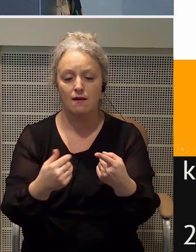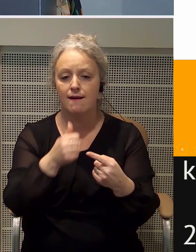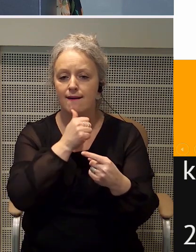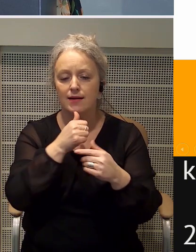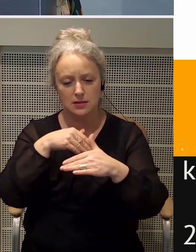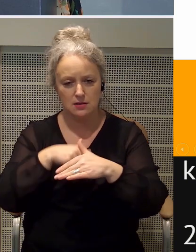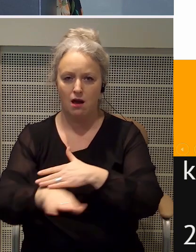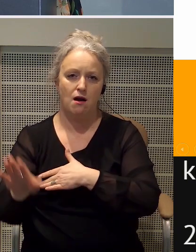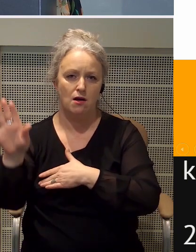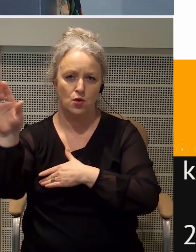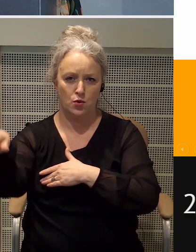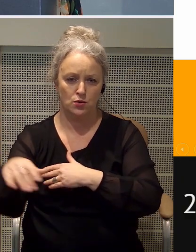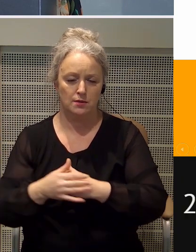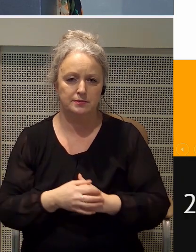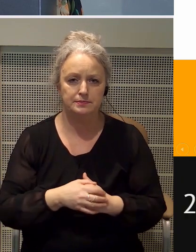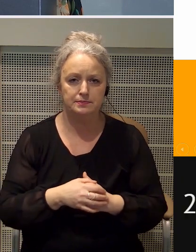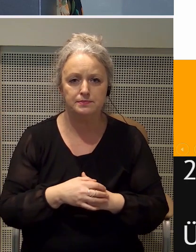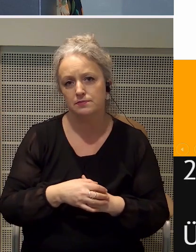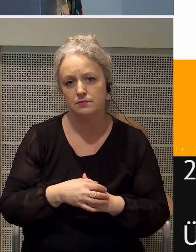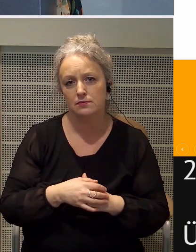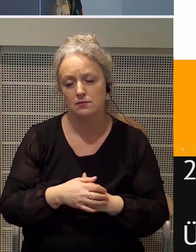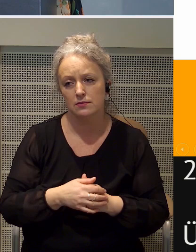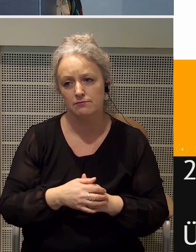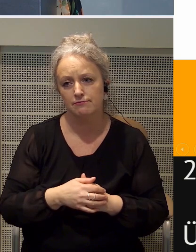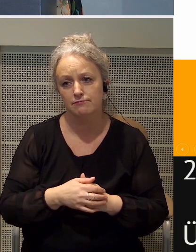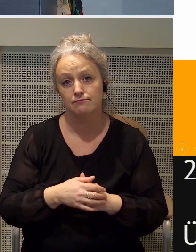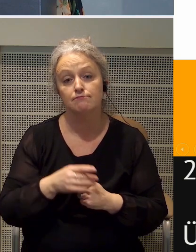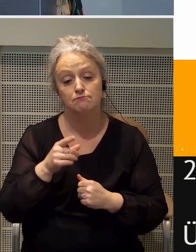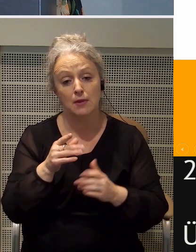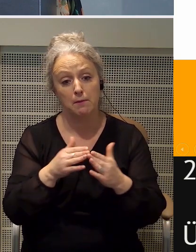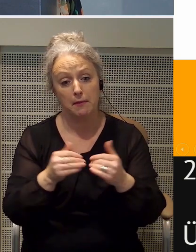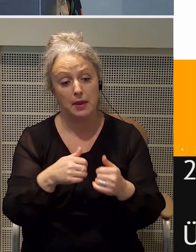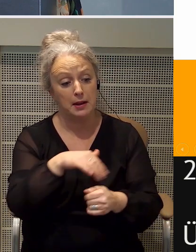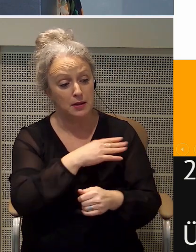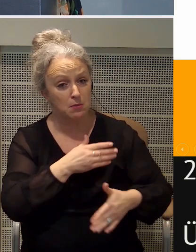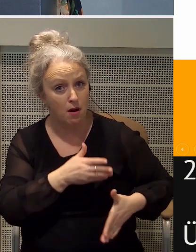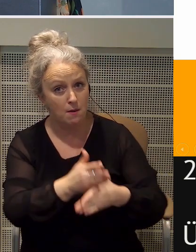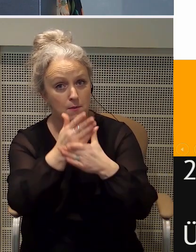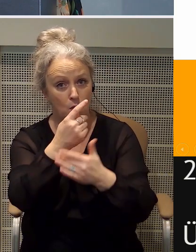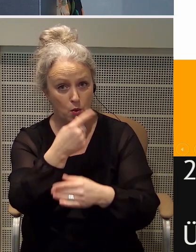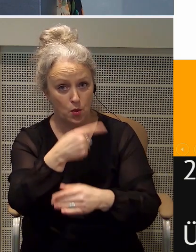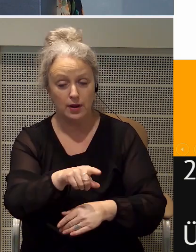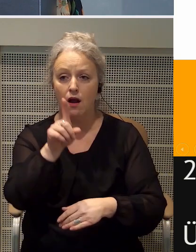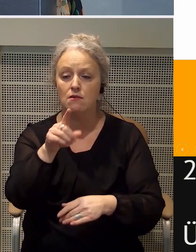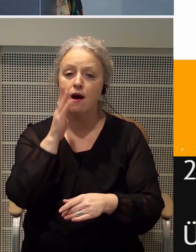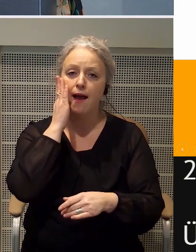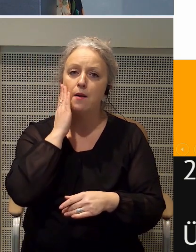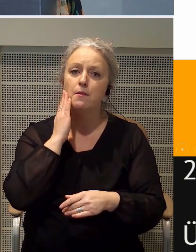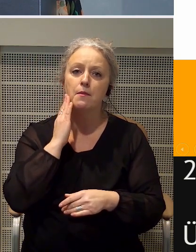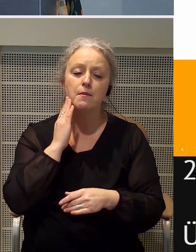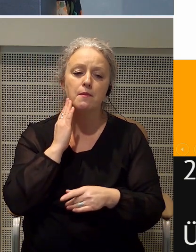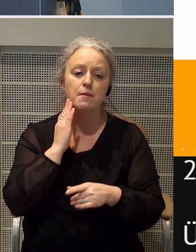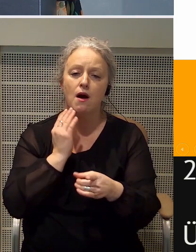same. One of the families have left Estonia by now. We helped them out,